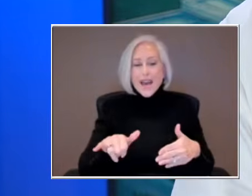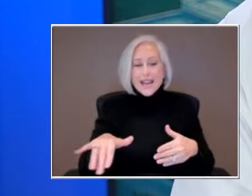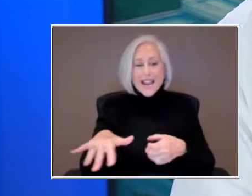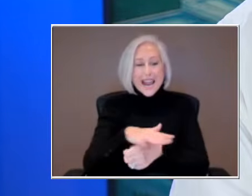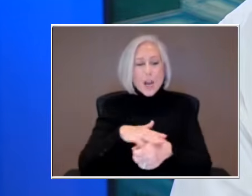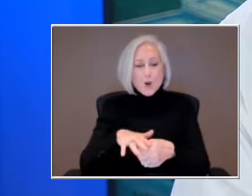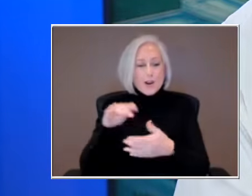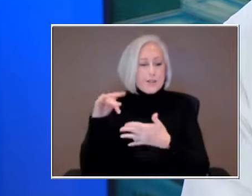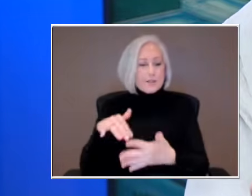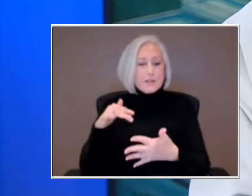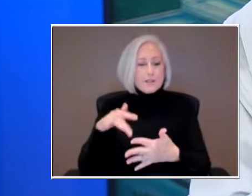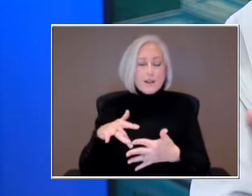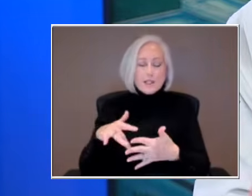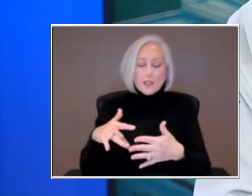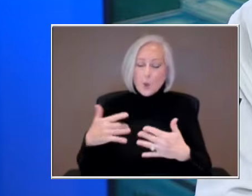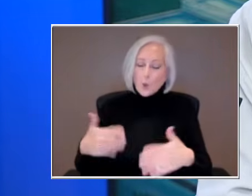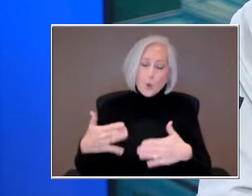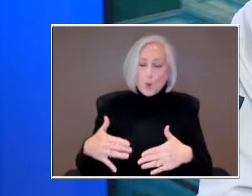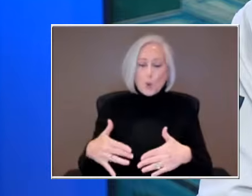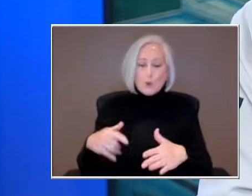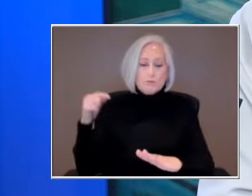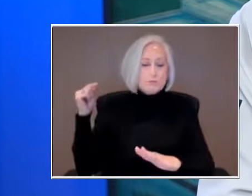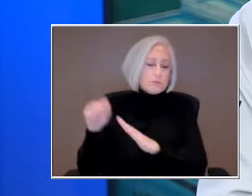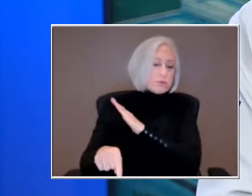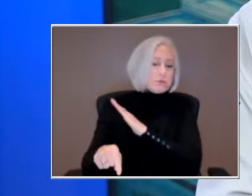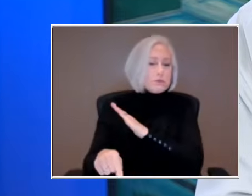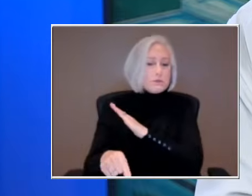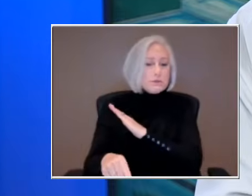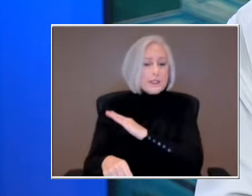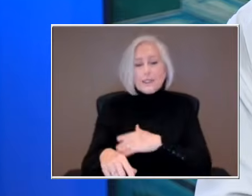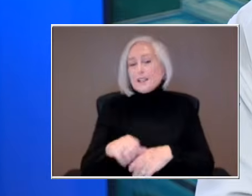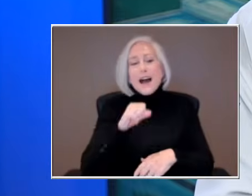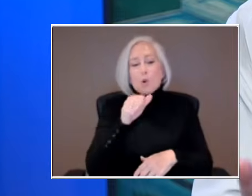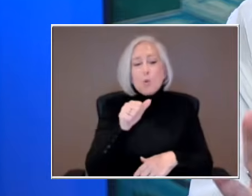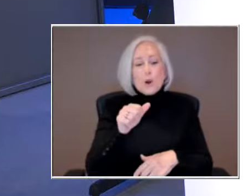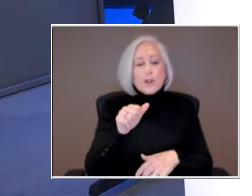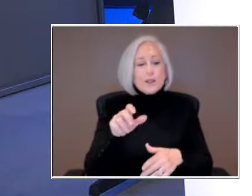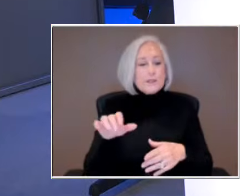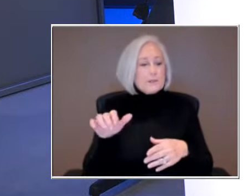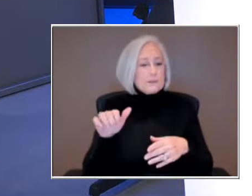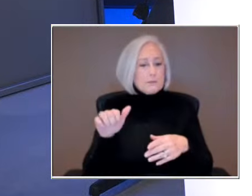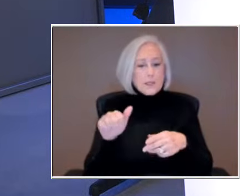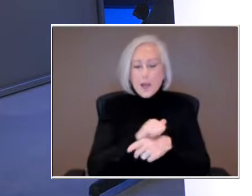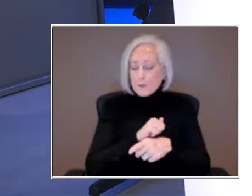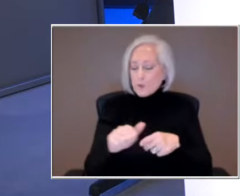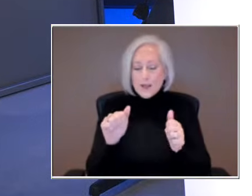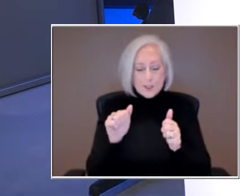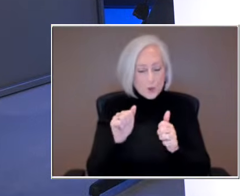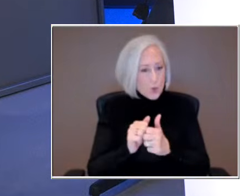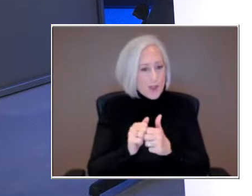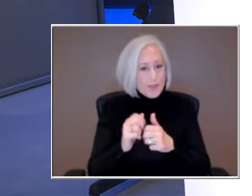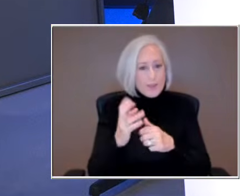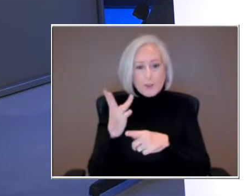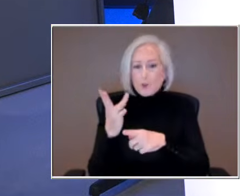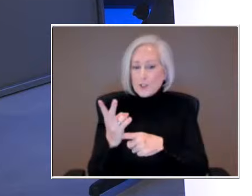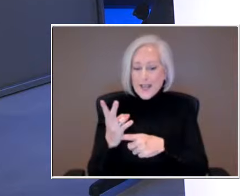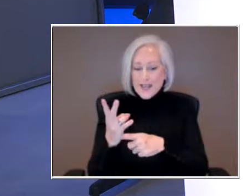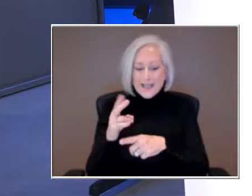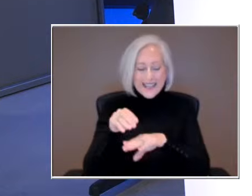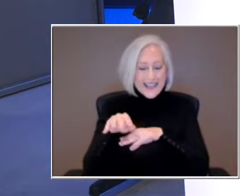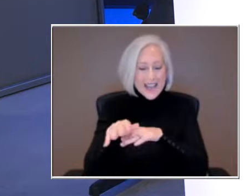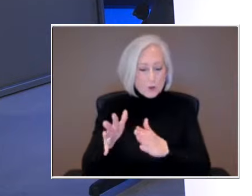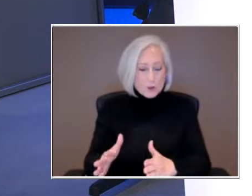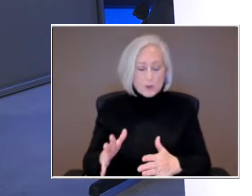I wouldn't be able to practice without amazing genetics counselors that we have. We at love KU. interviewing our genetics They team, are the amazing right counselors. now. For